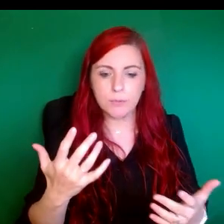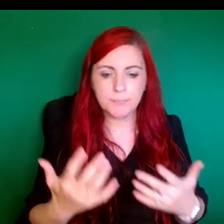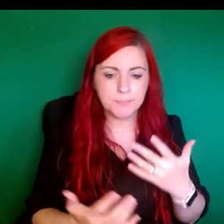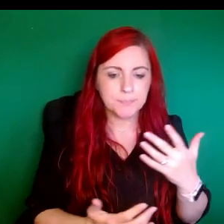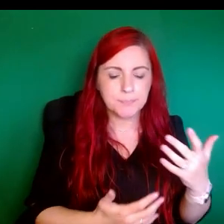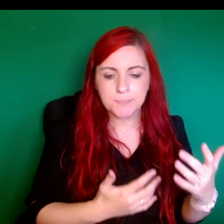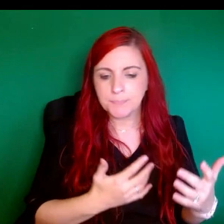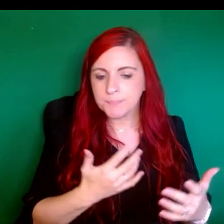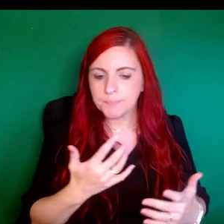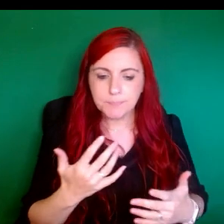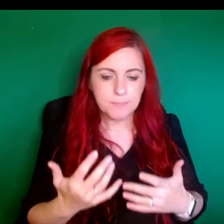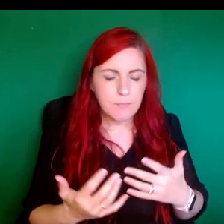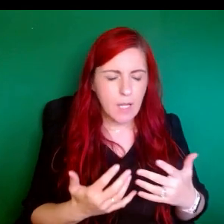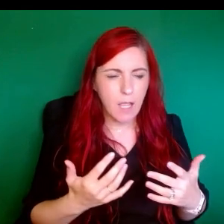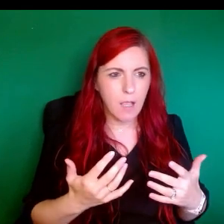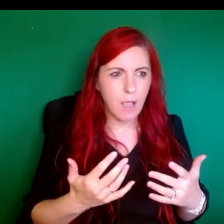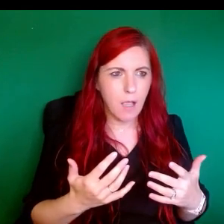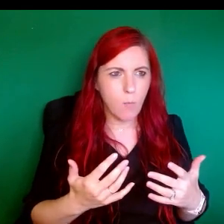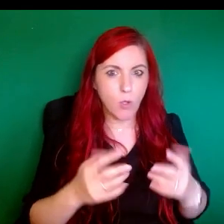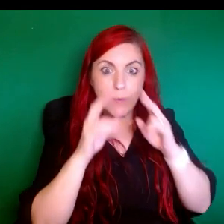Sometimes when we think about trauma, we think about